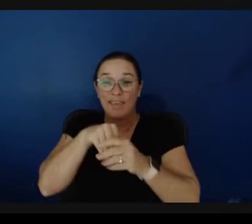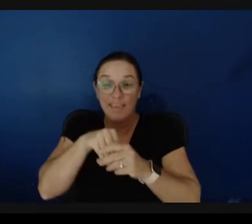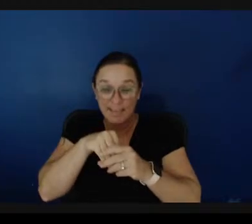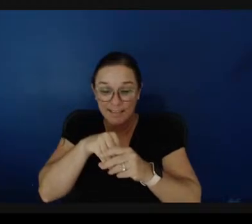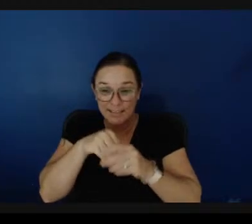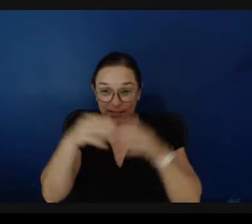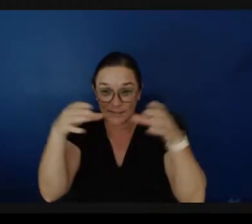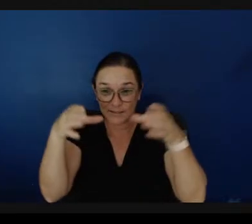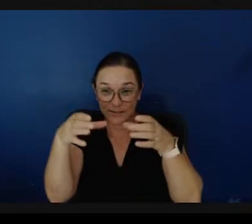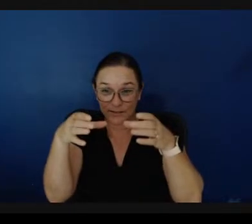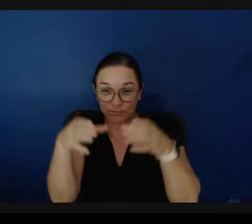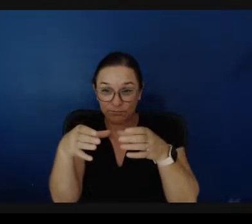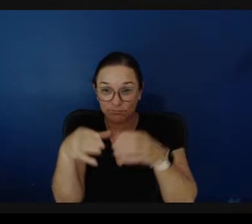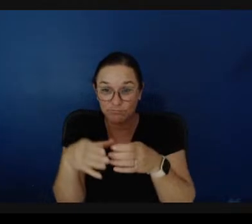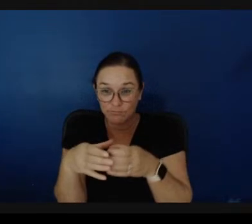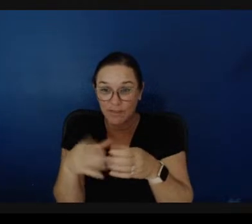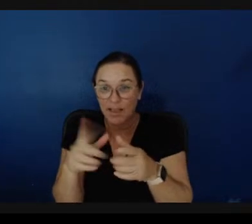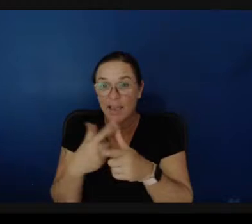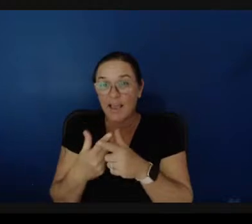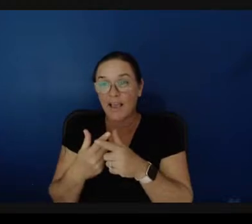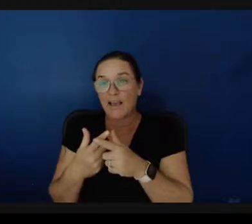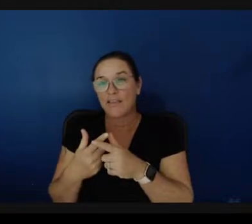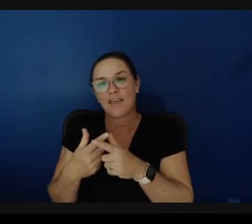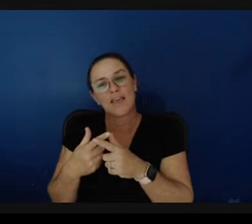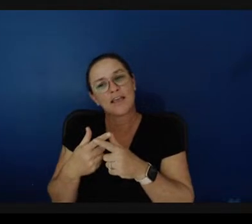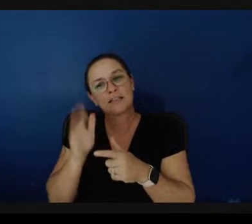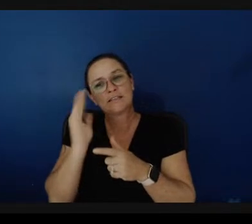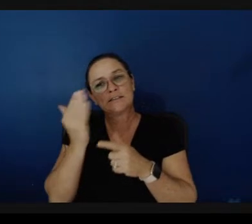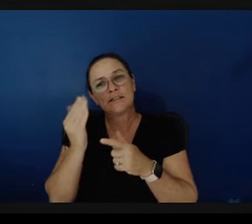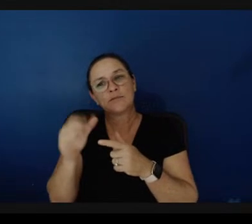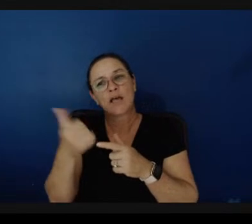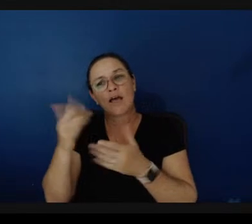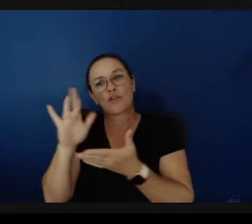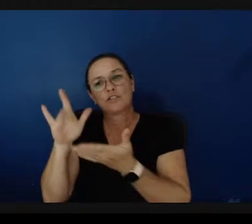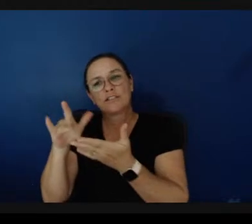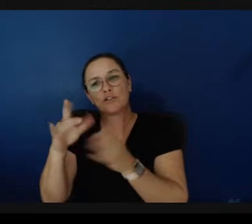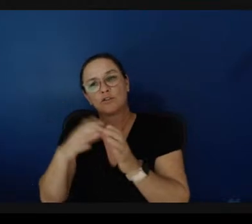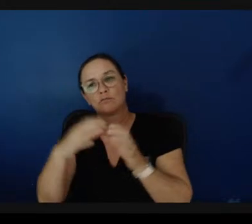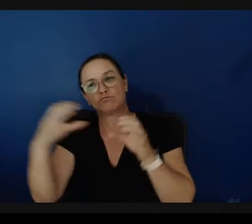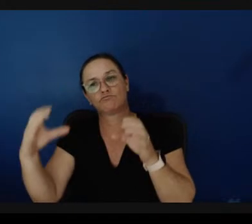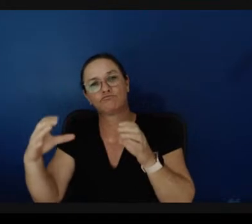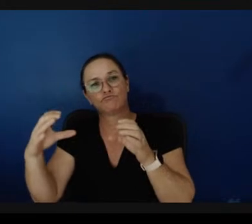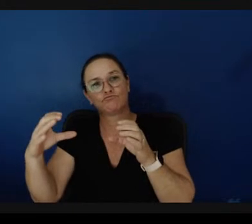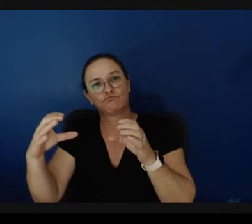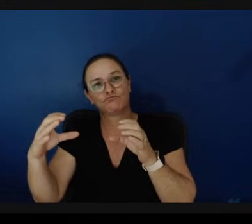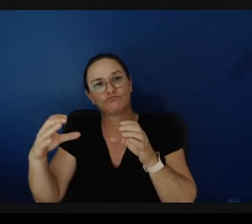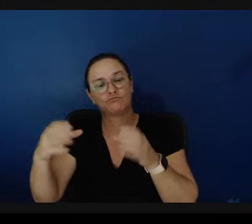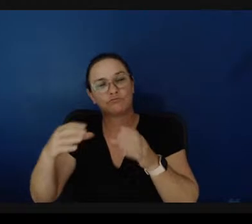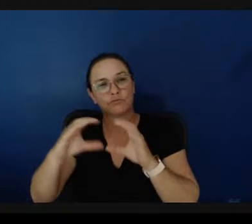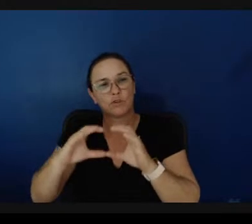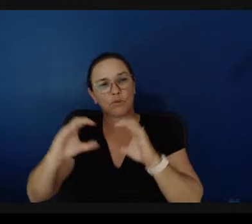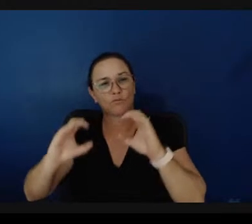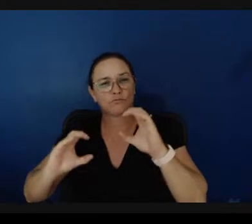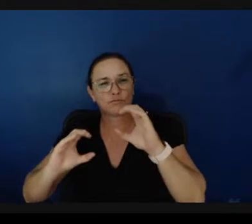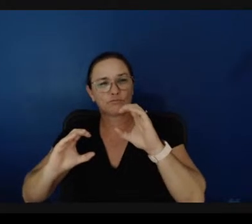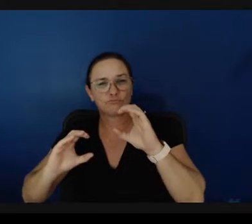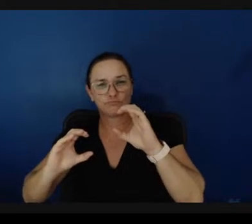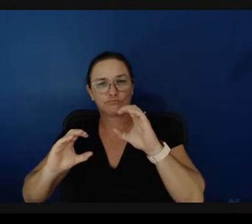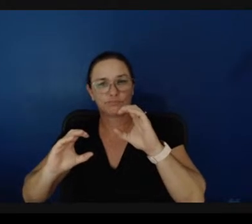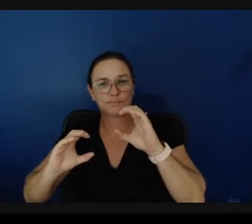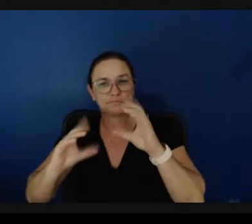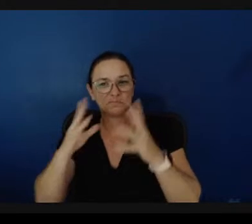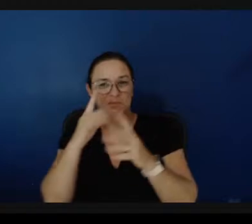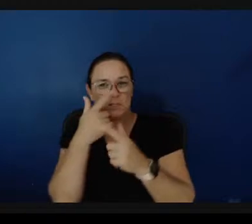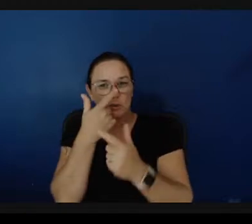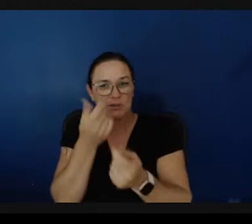collapsed pit of Maunaulu, and then there's another seemingly center right over here to the right, which is really fascinating, right? So